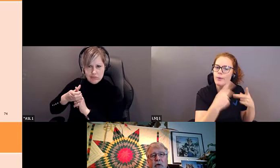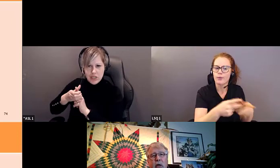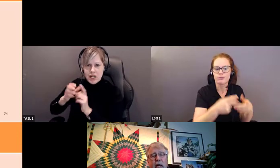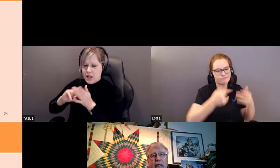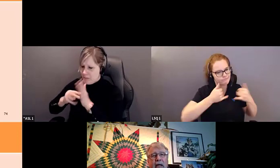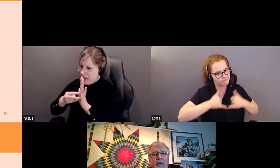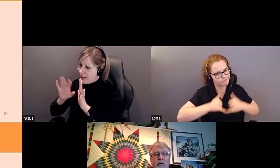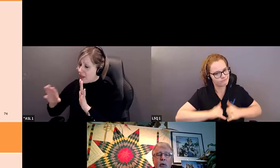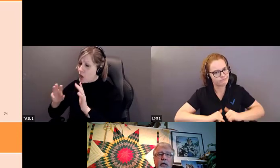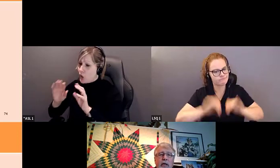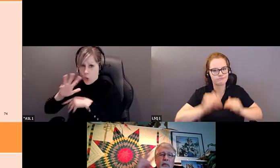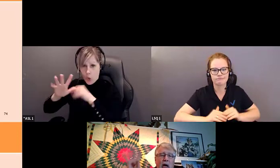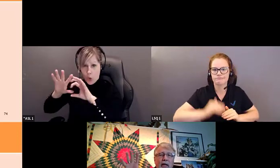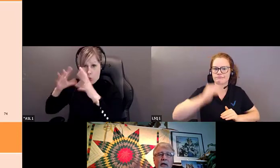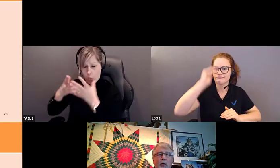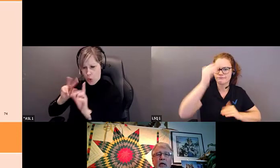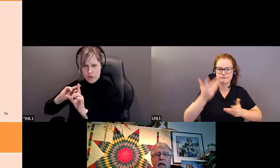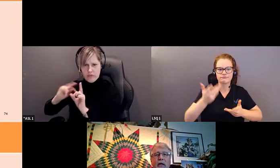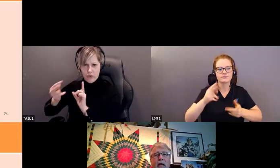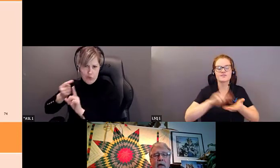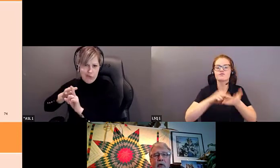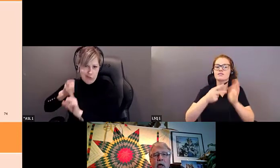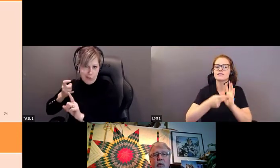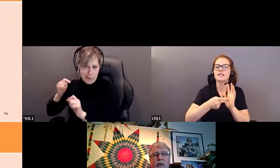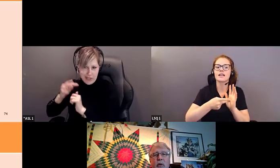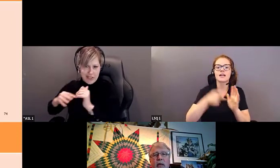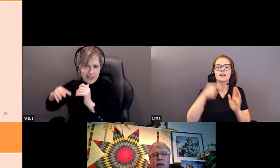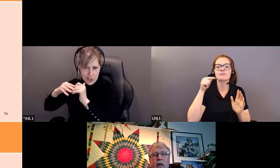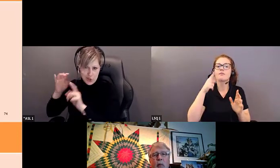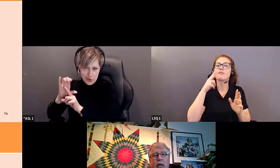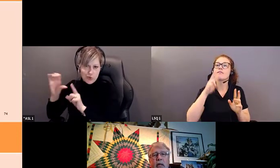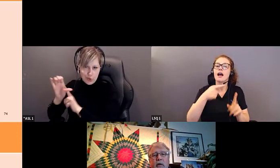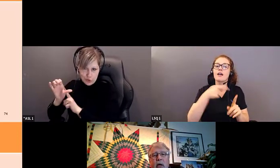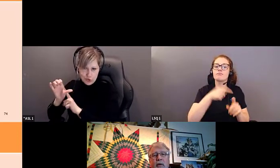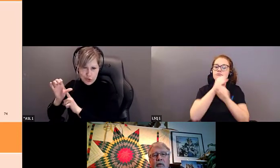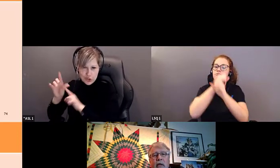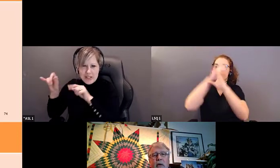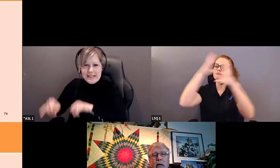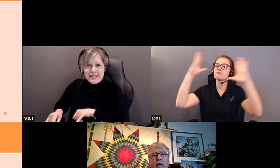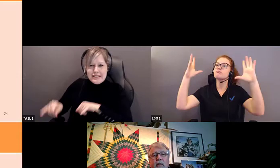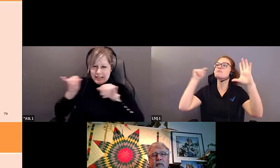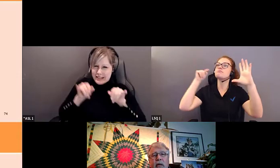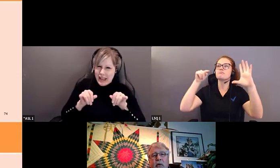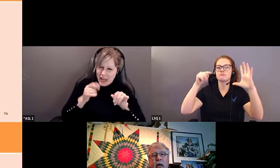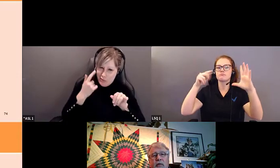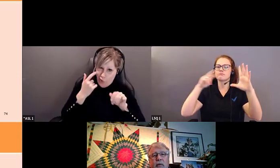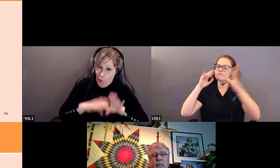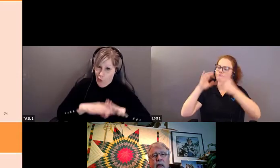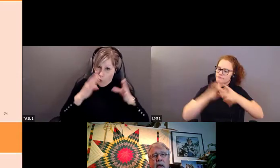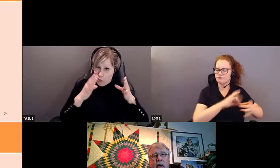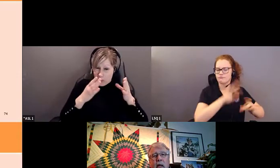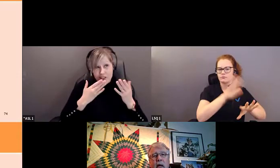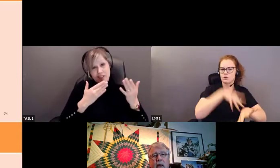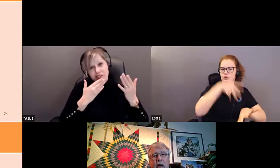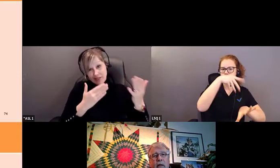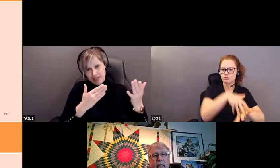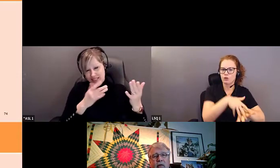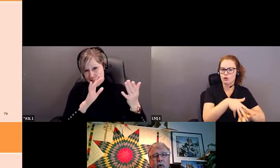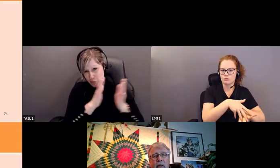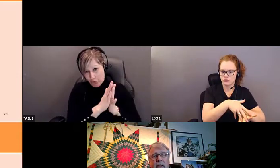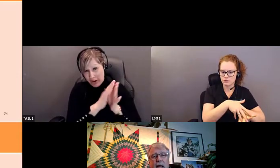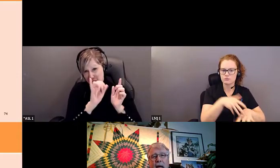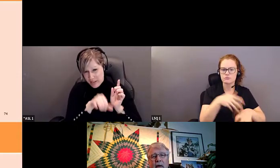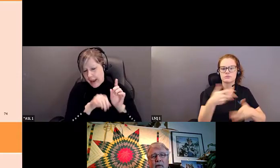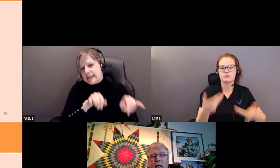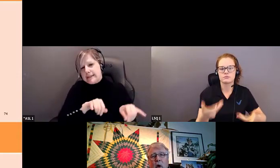in nature. And that's really embodied in what I shared with you in the opening address, in the Thanksgiving address. the